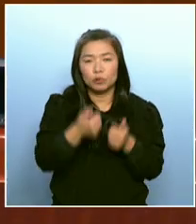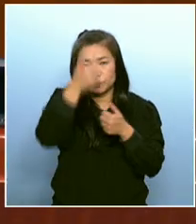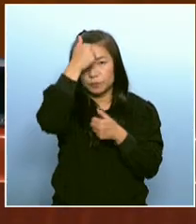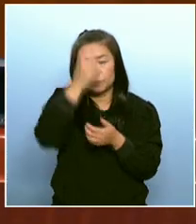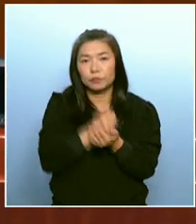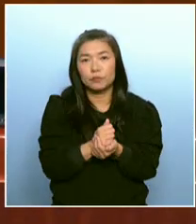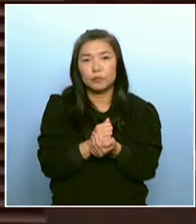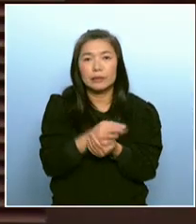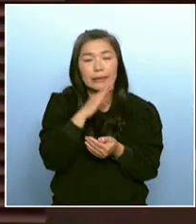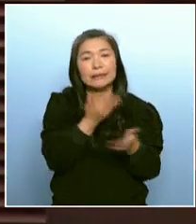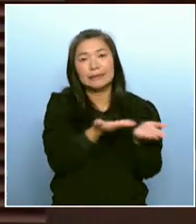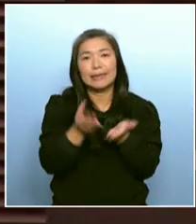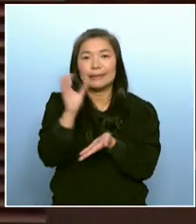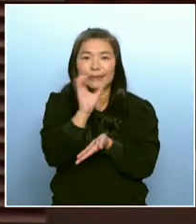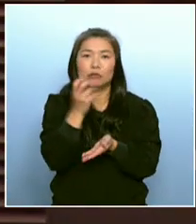Undersecretary.